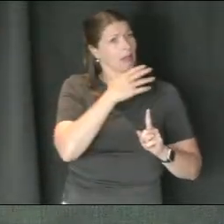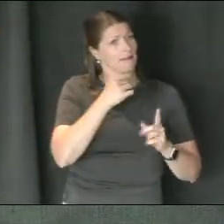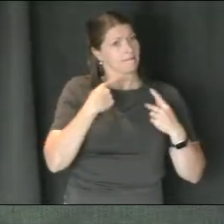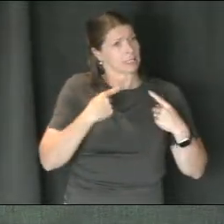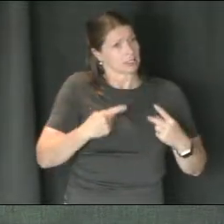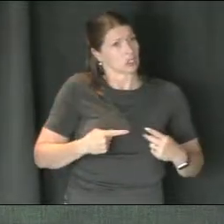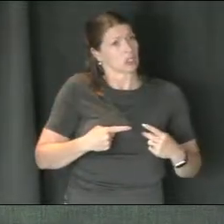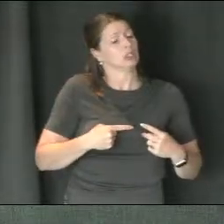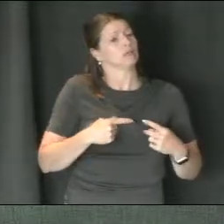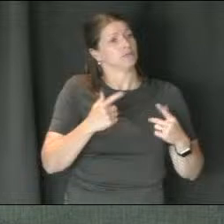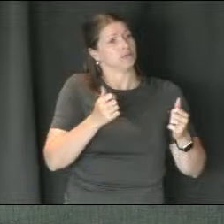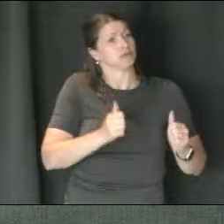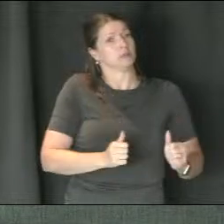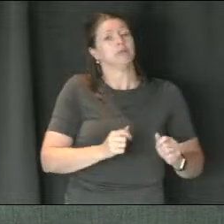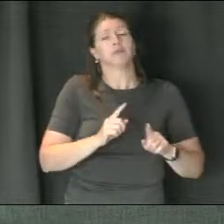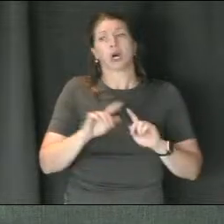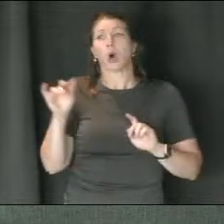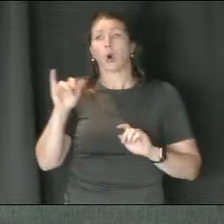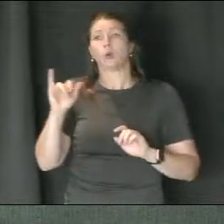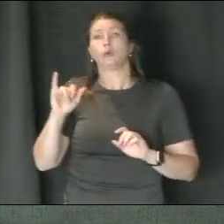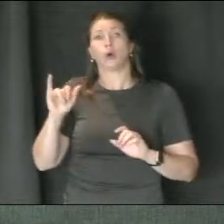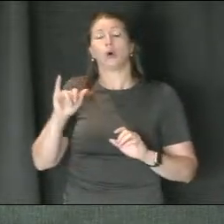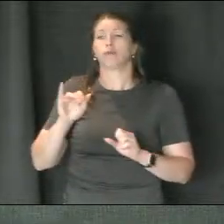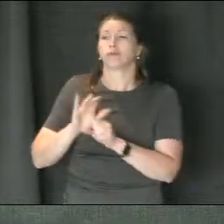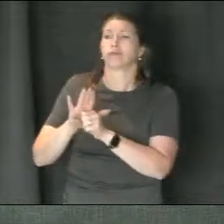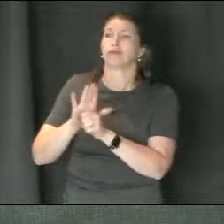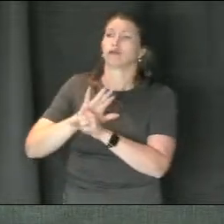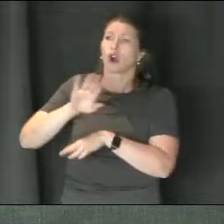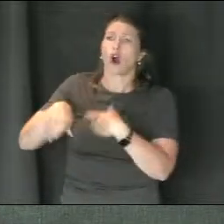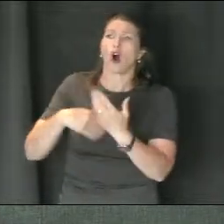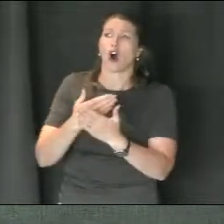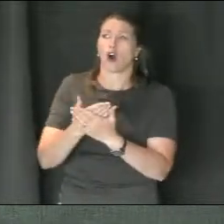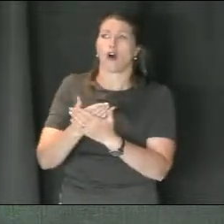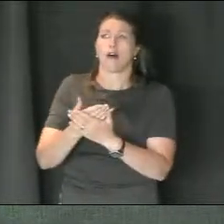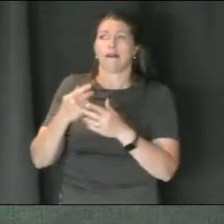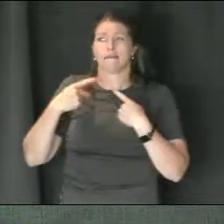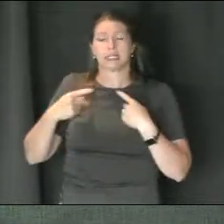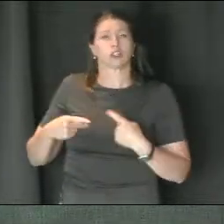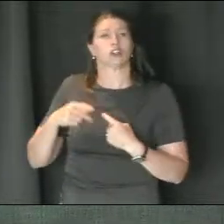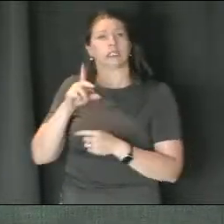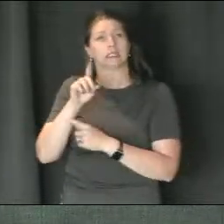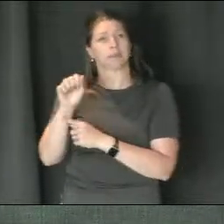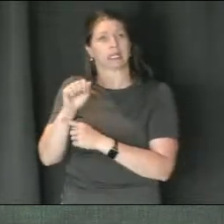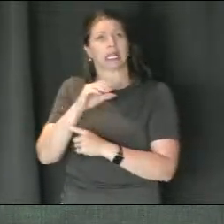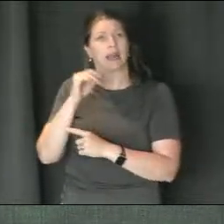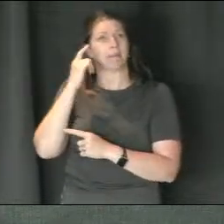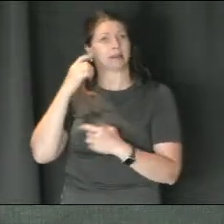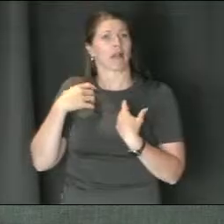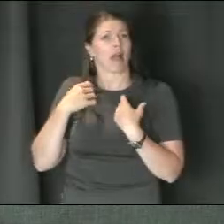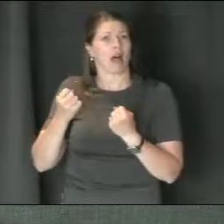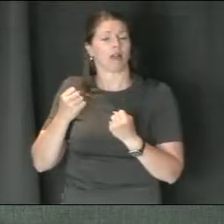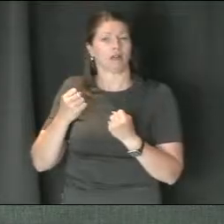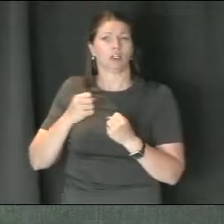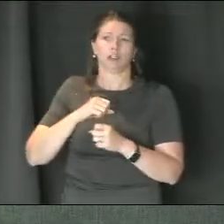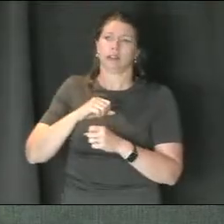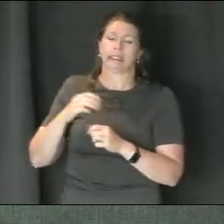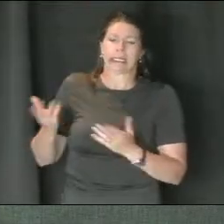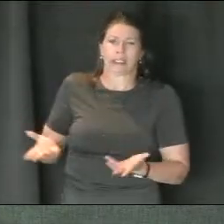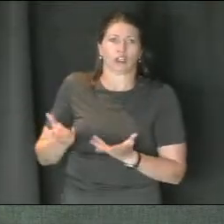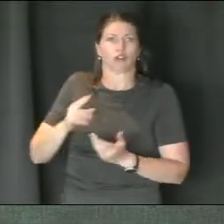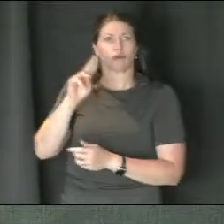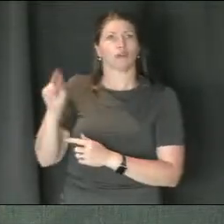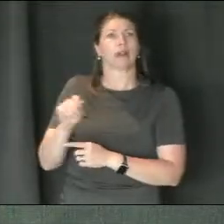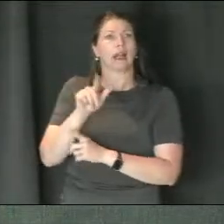with disabilities throughout Newfoundland and Labrador. Both Dennis and Roxann have been involved in a variety of roles with Inclusion